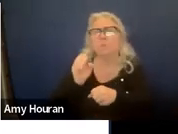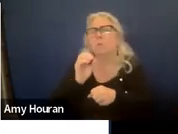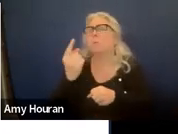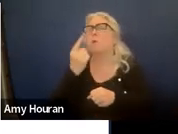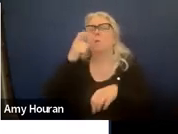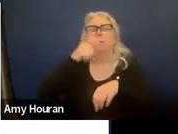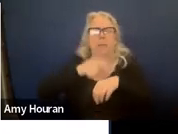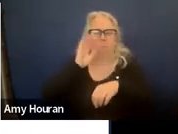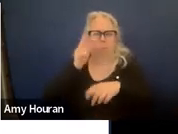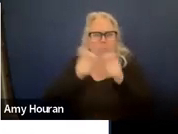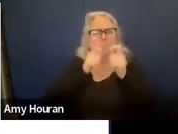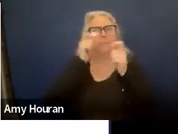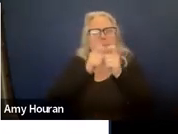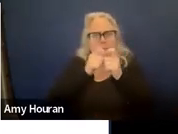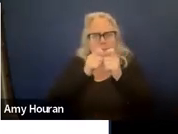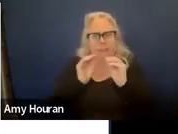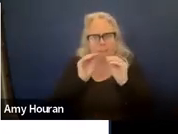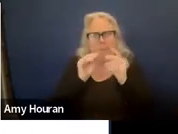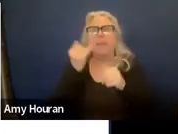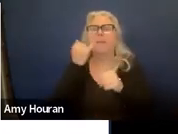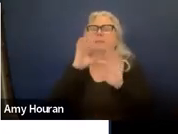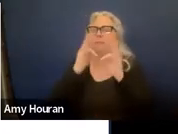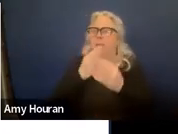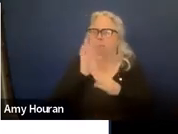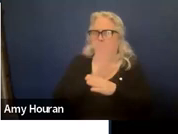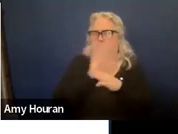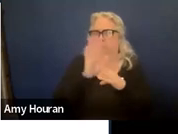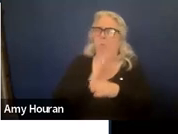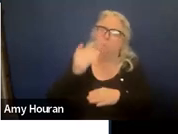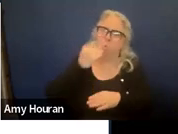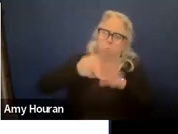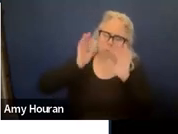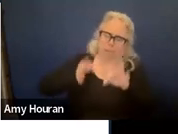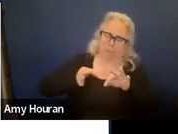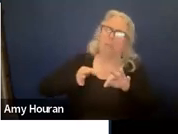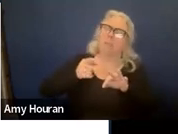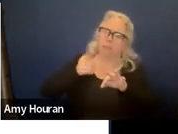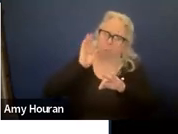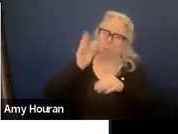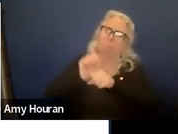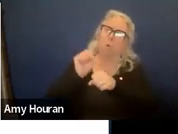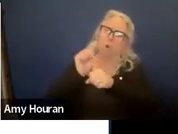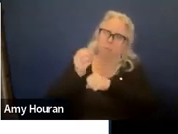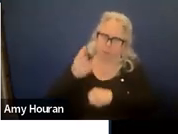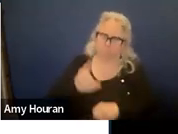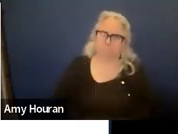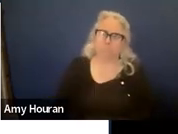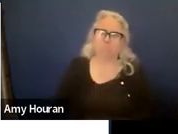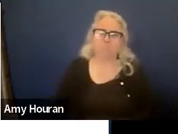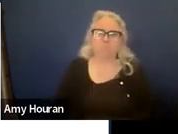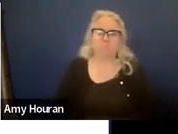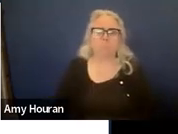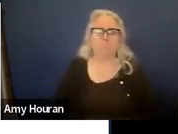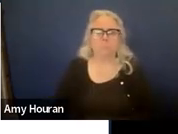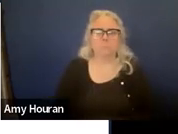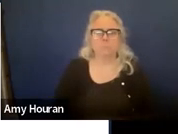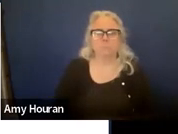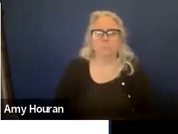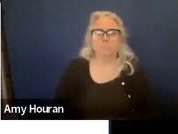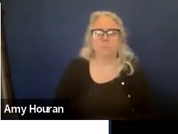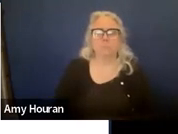would do that is if it's a family business and you know that they're going to work there.